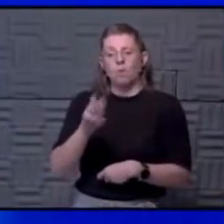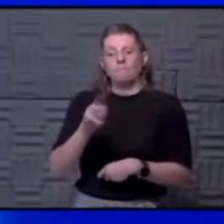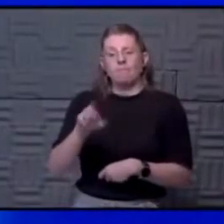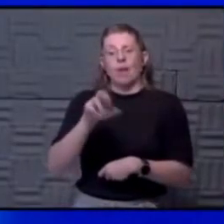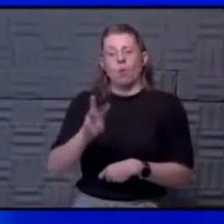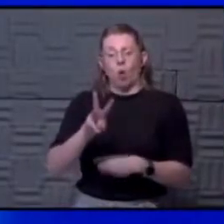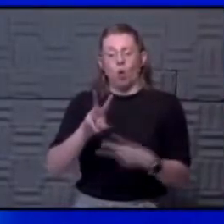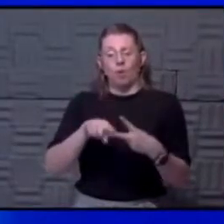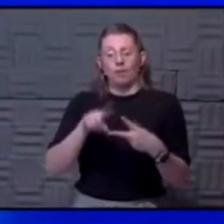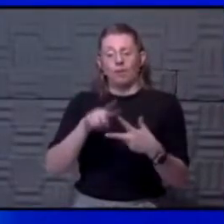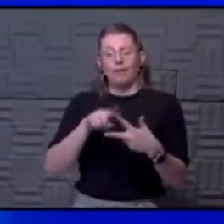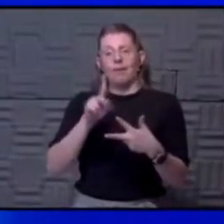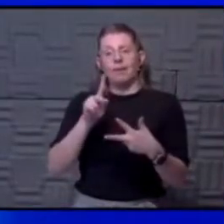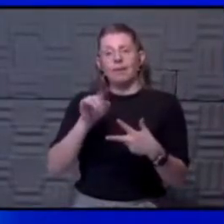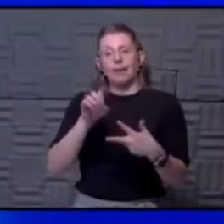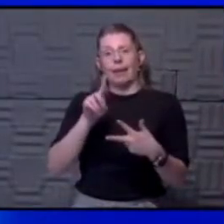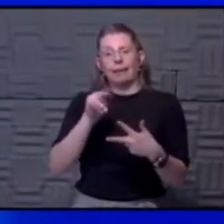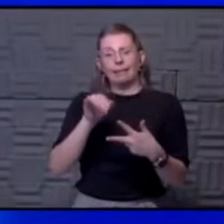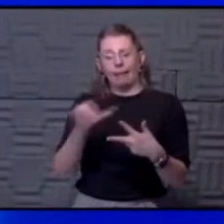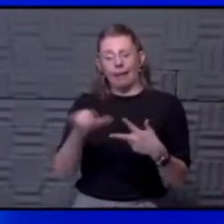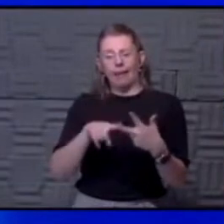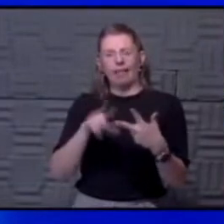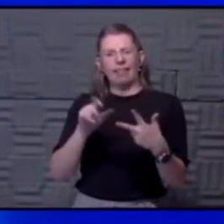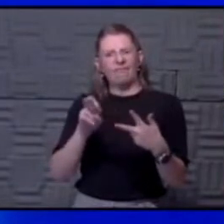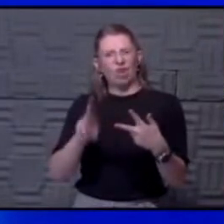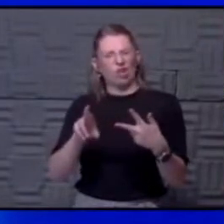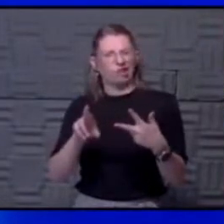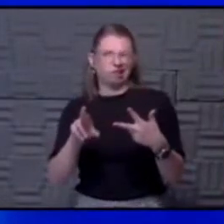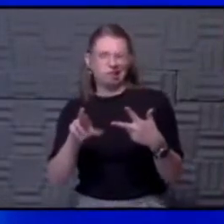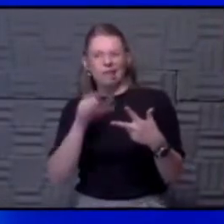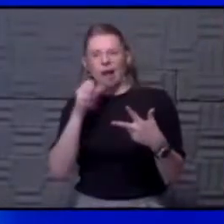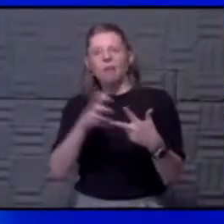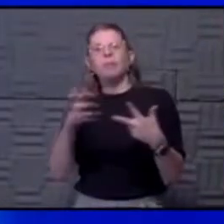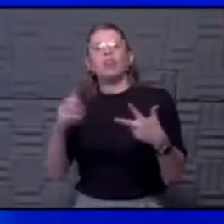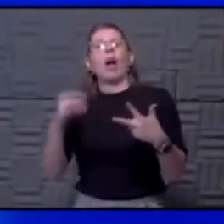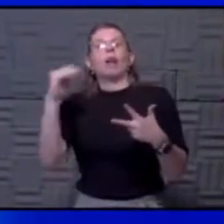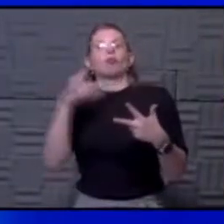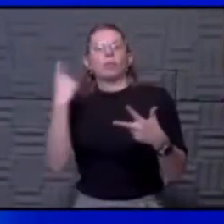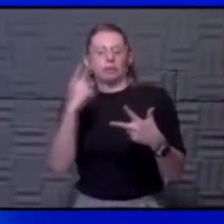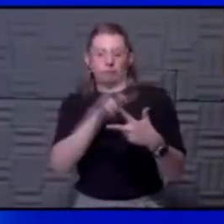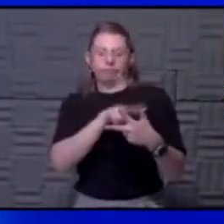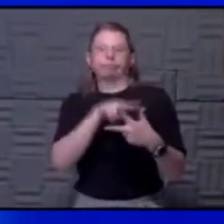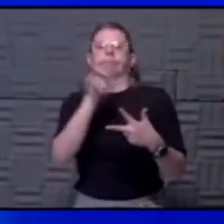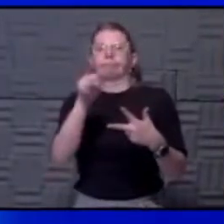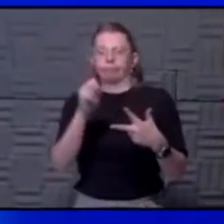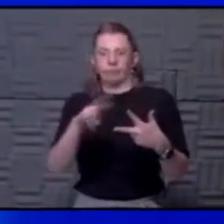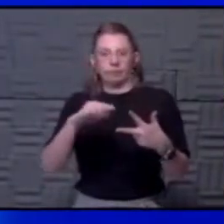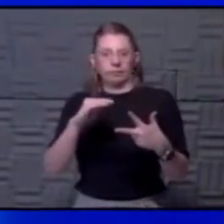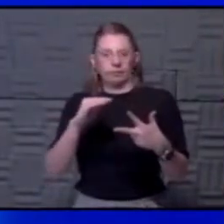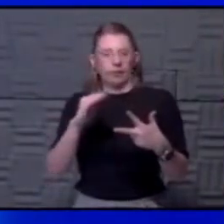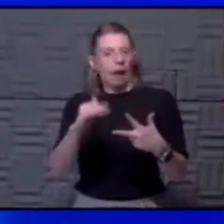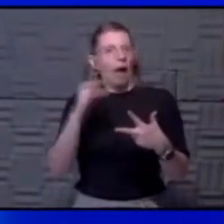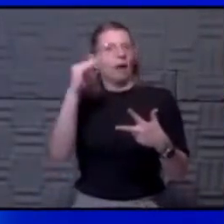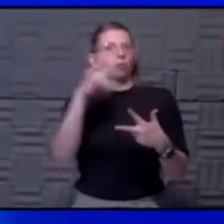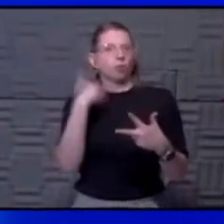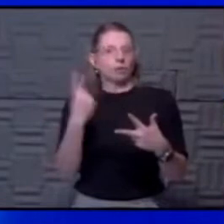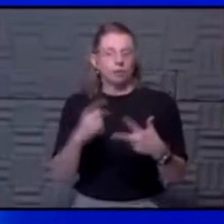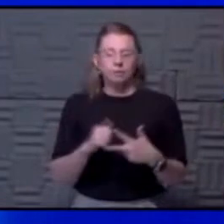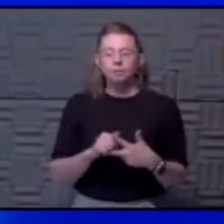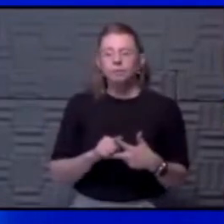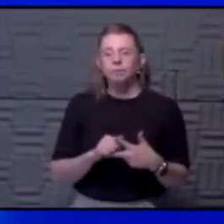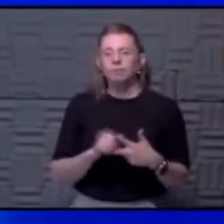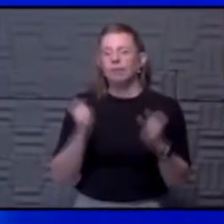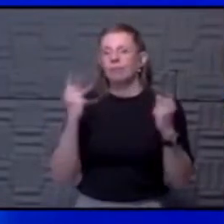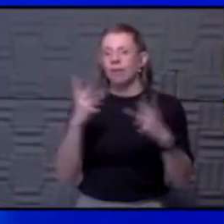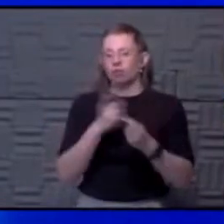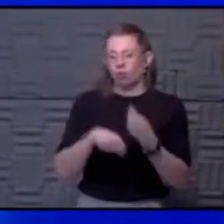kidney transplant, high risk, liver transplant may not be as high a risk. It's interesting to look at some of the differences, and some of the thoughts have been that many of the